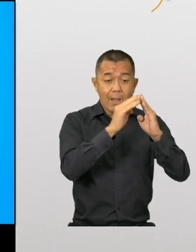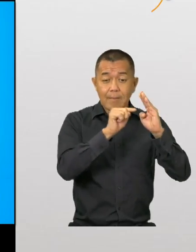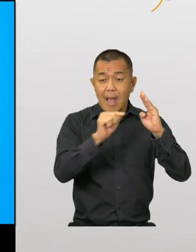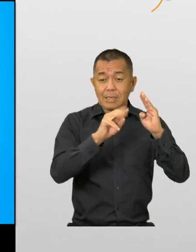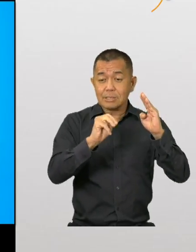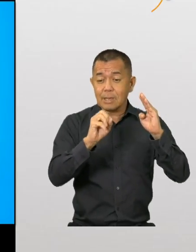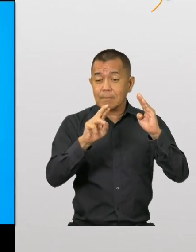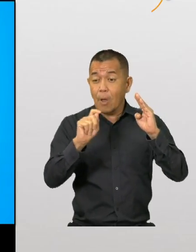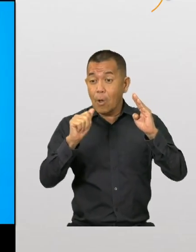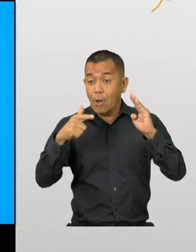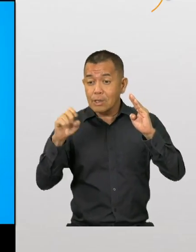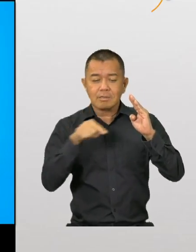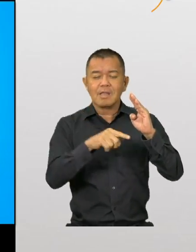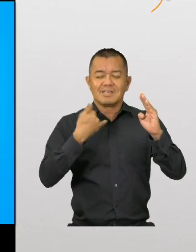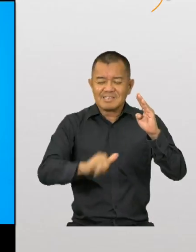$200,000 to his name.